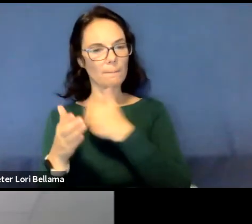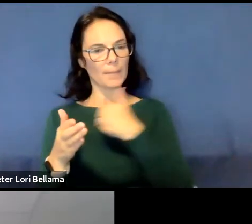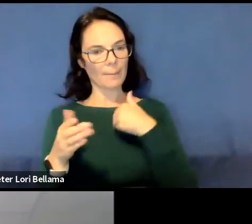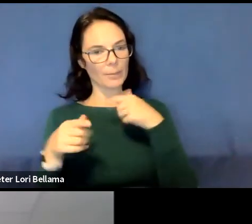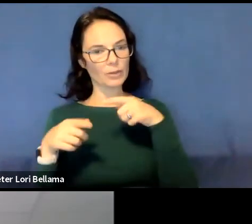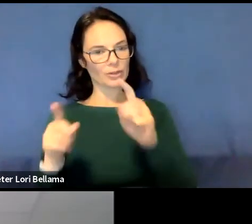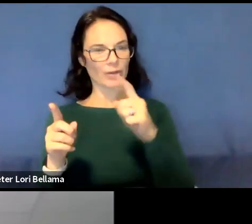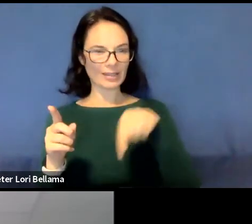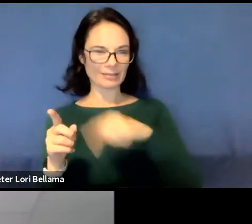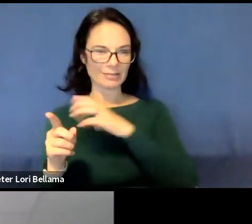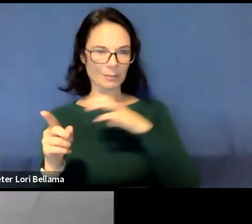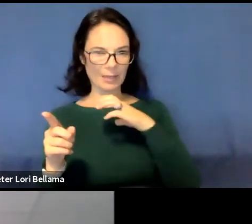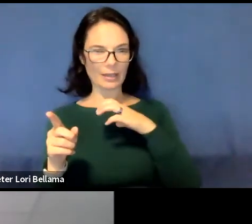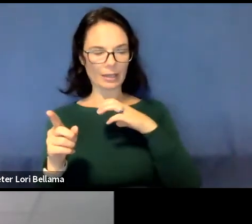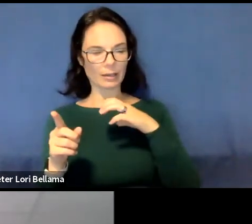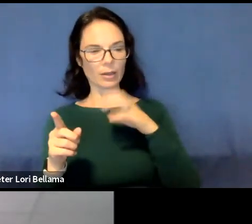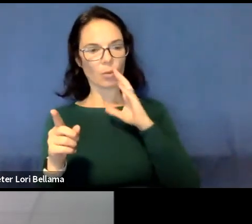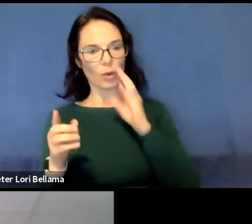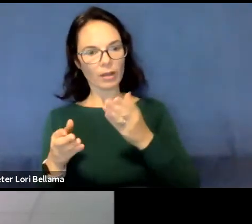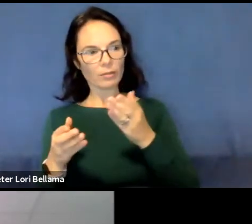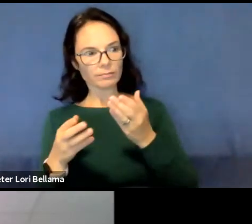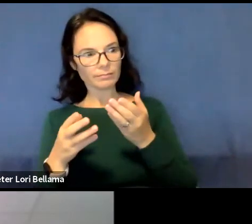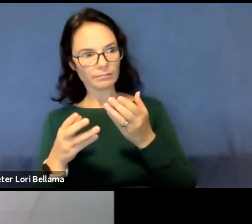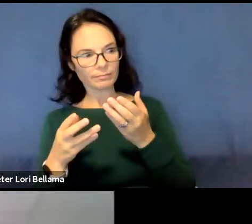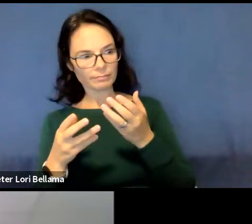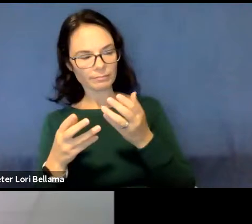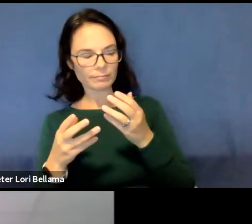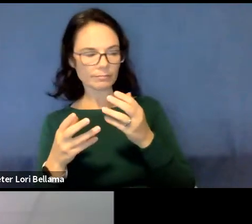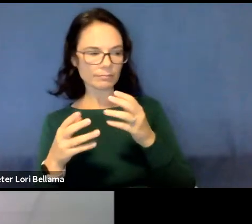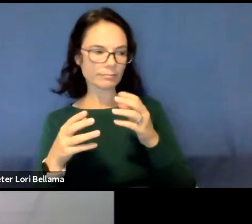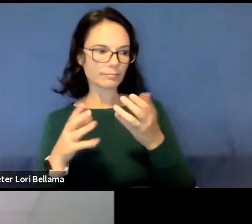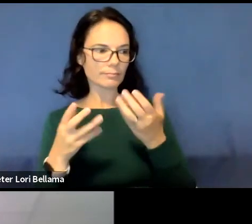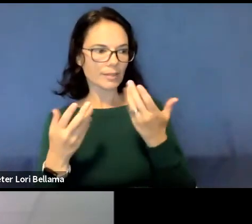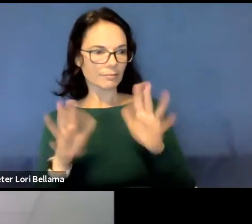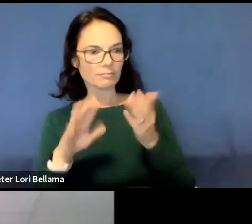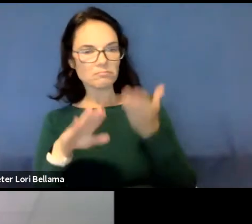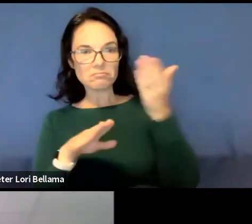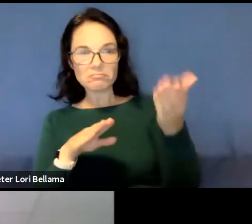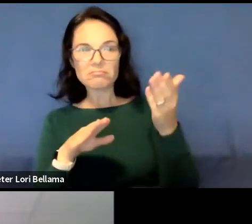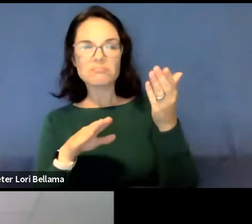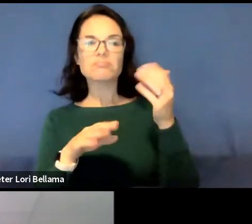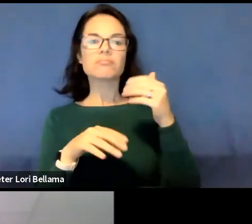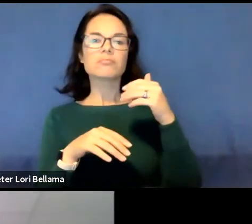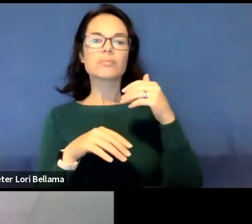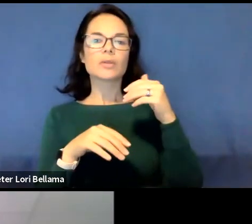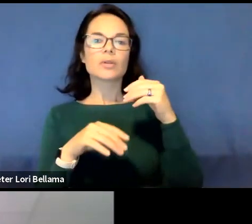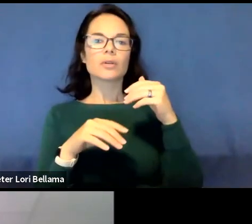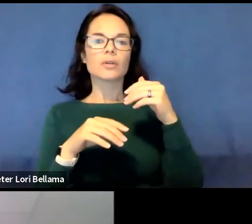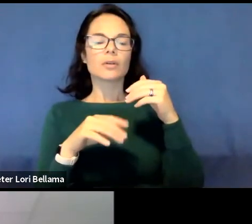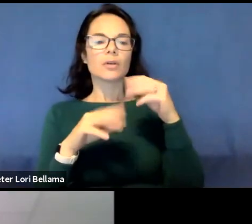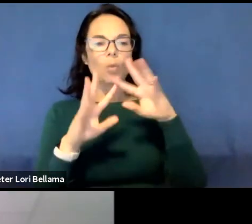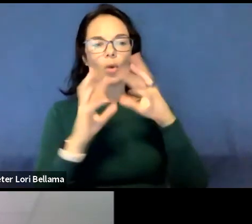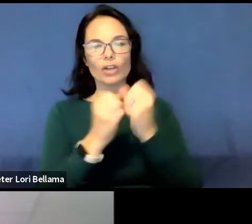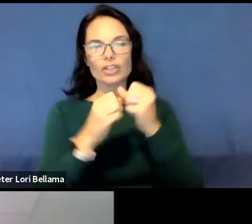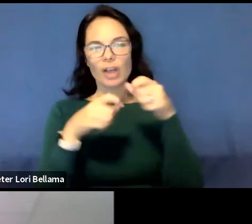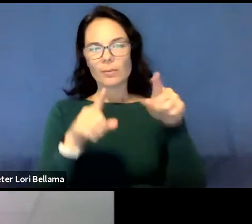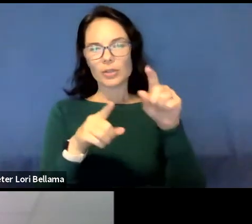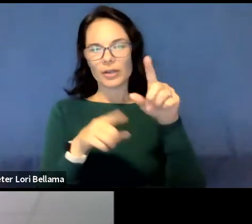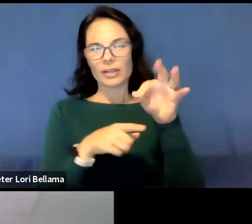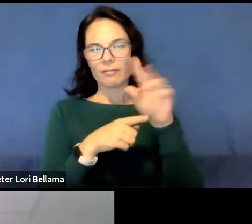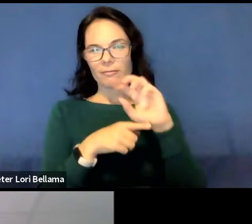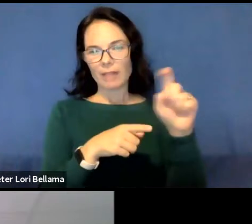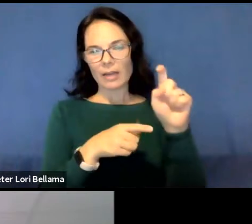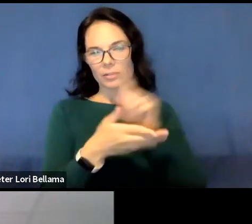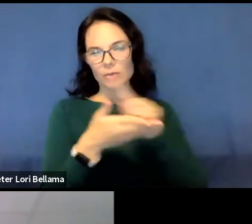Flex Week, or that they've submitted to the FPDC folks. So look for those during Flex Week, which starts